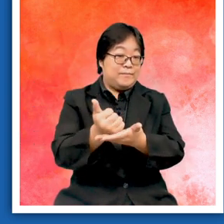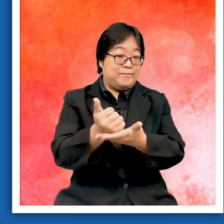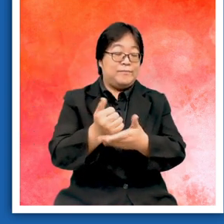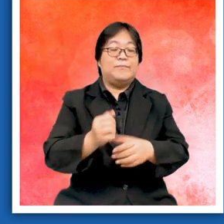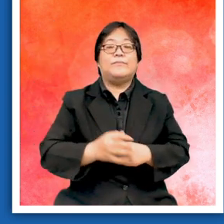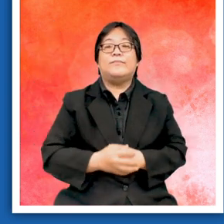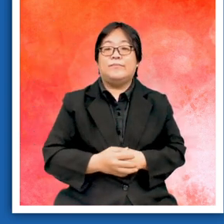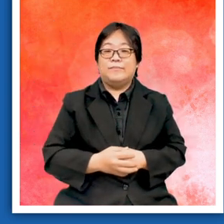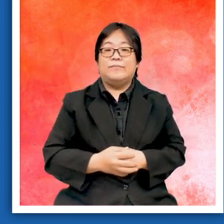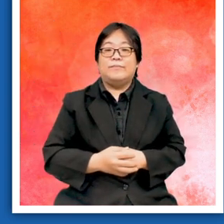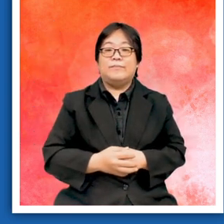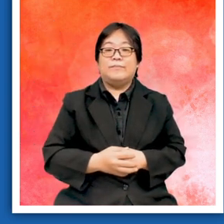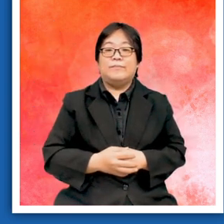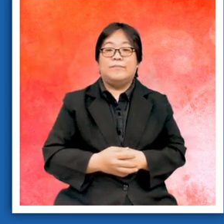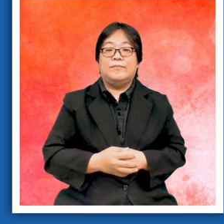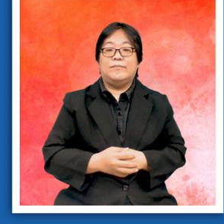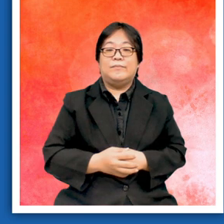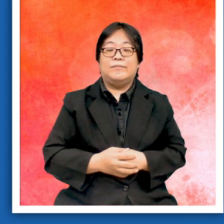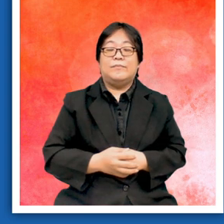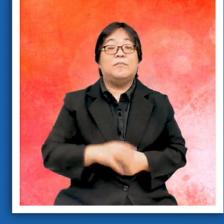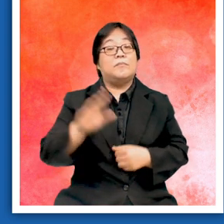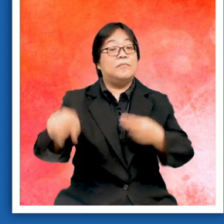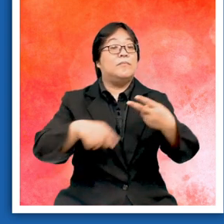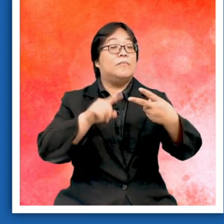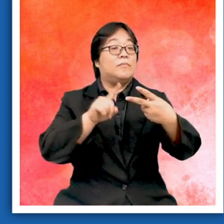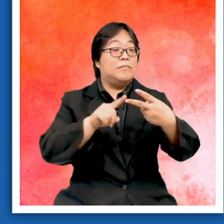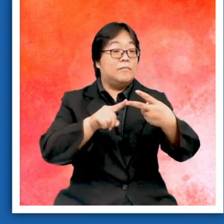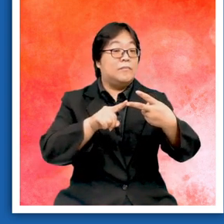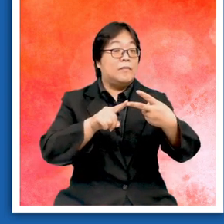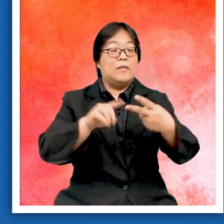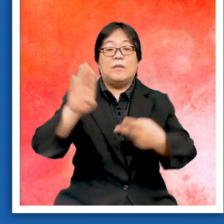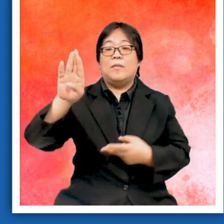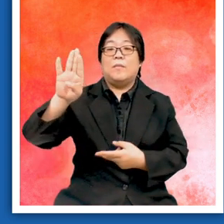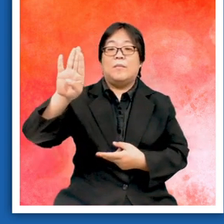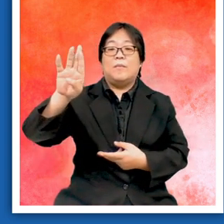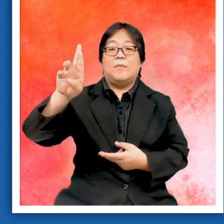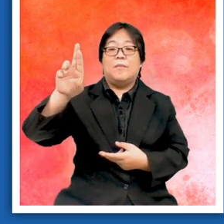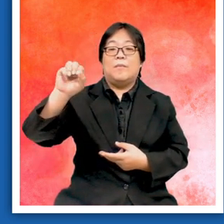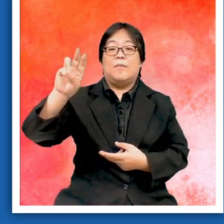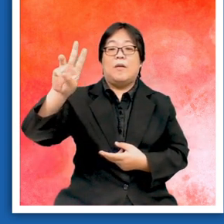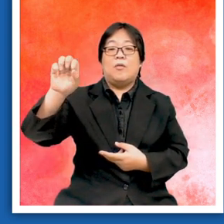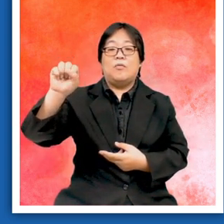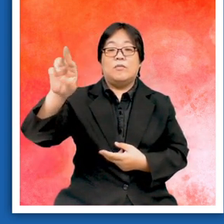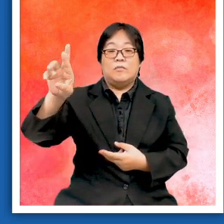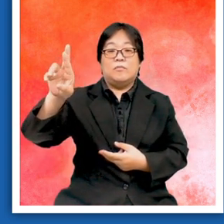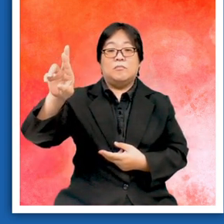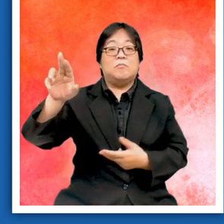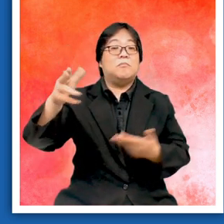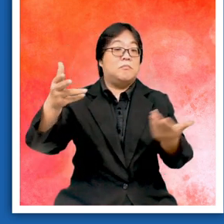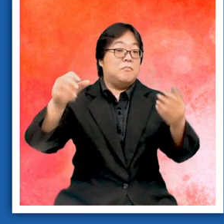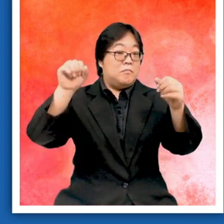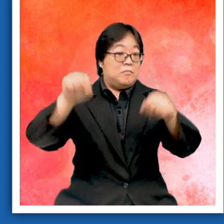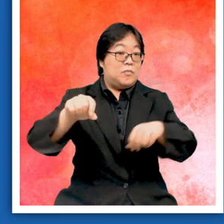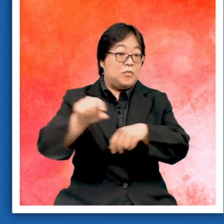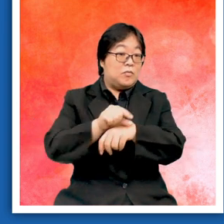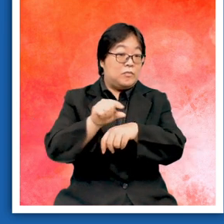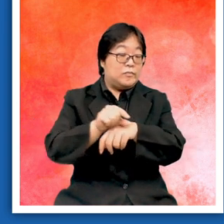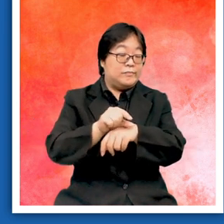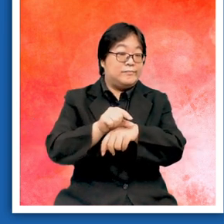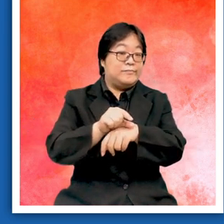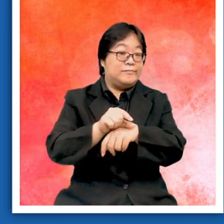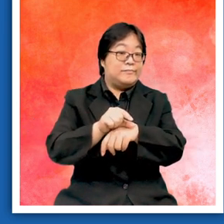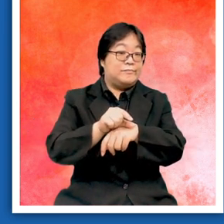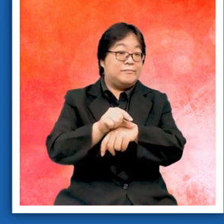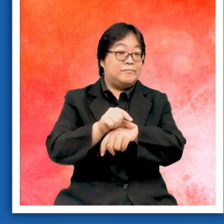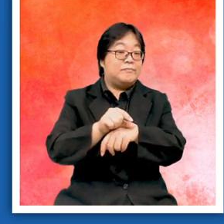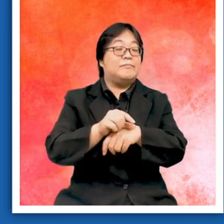And this another one, which is a browser form, where you can use it when